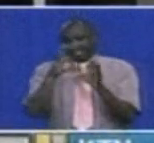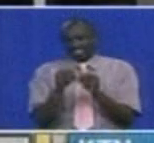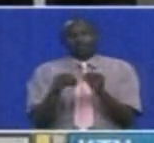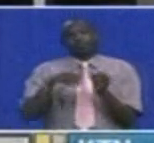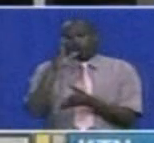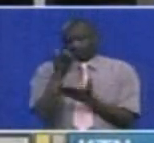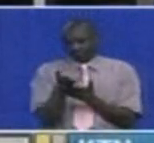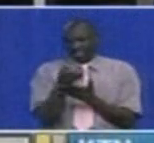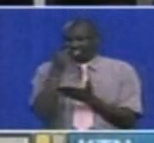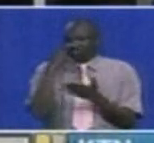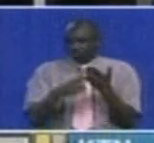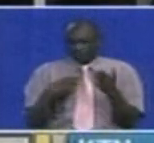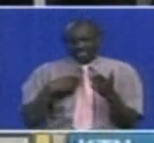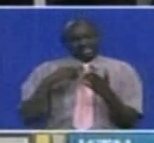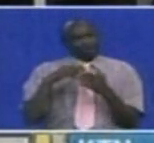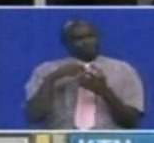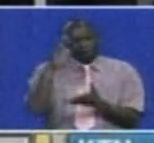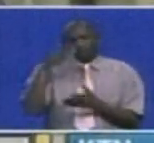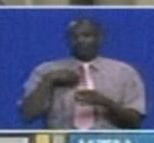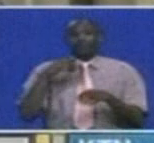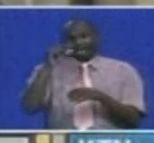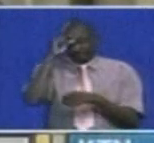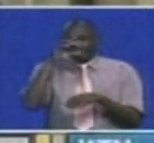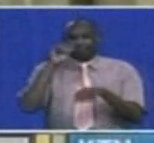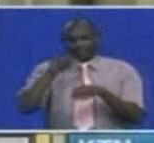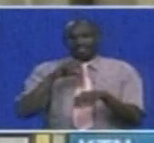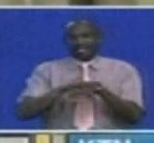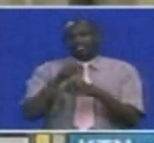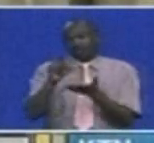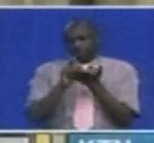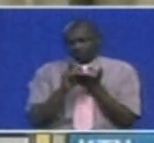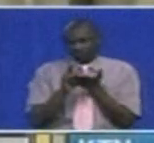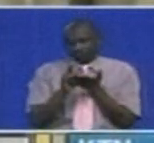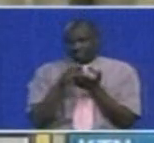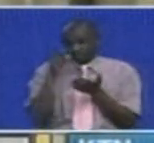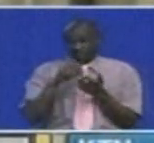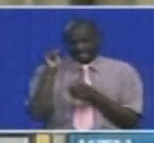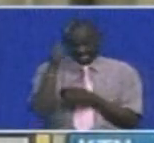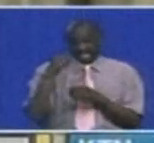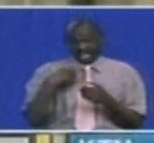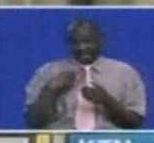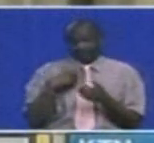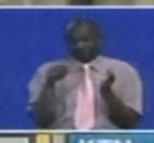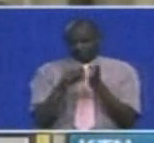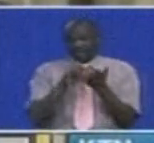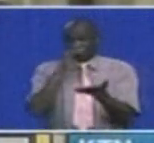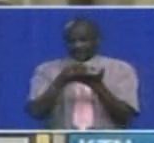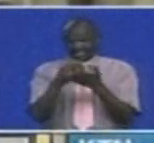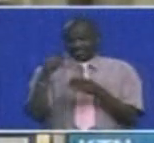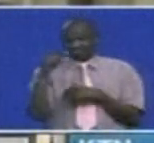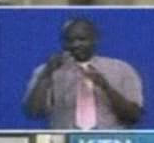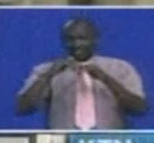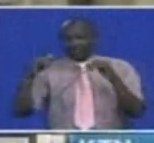This has proved a bridge too far for the government to cross alone. It's estimated that Kenya faces an infrastructure funding gap